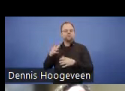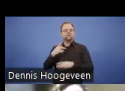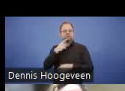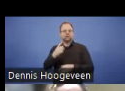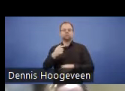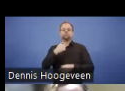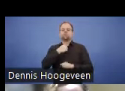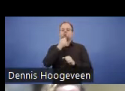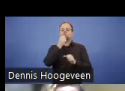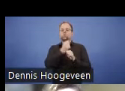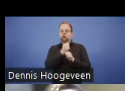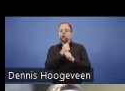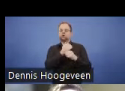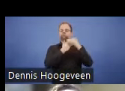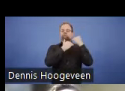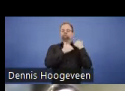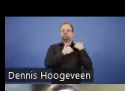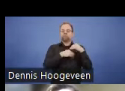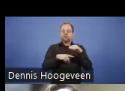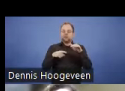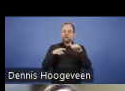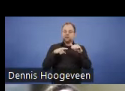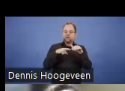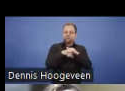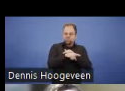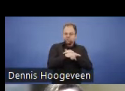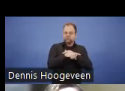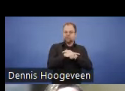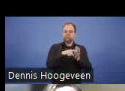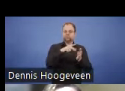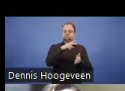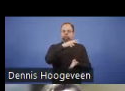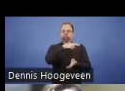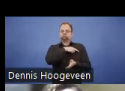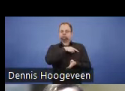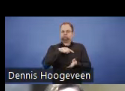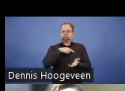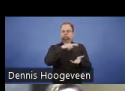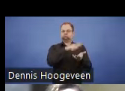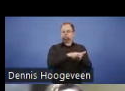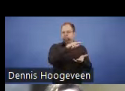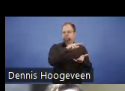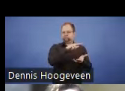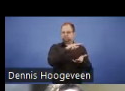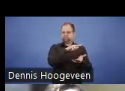And I'm going to speak today about refugee status determination and the process, and how we